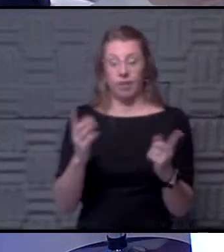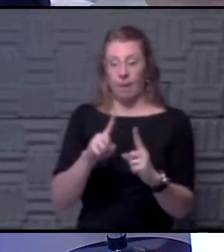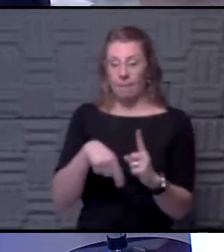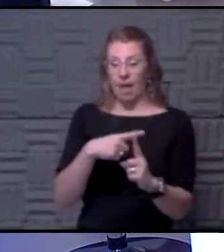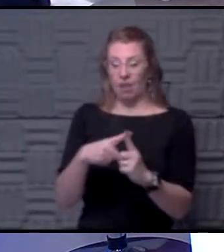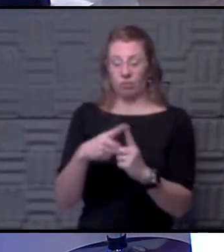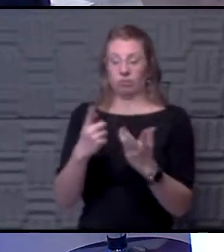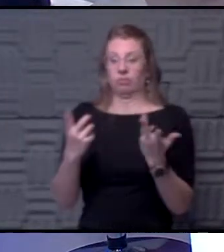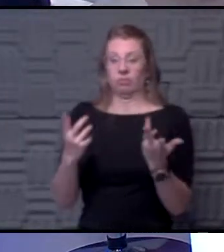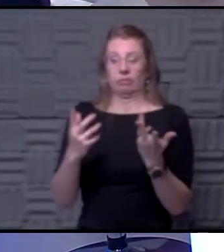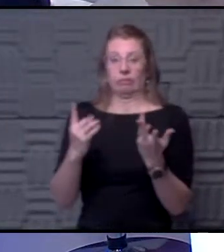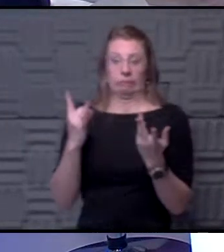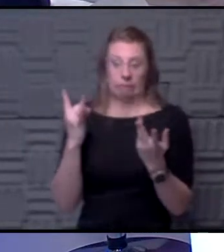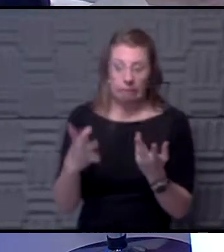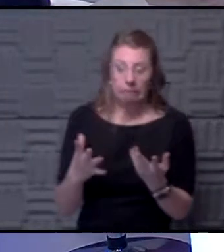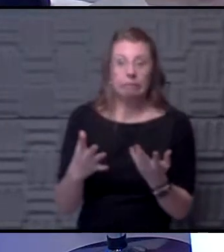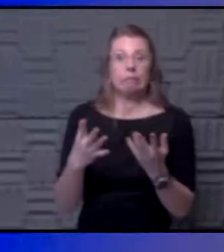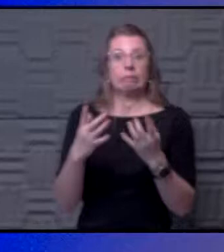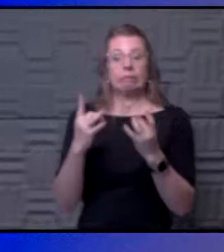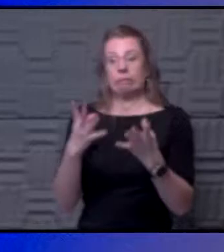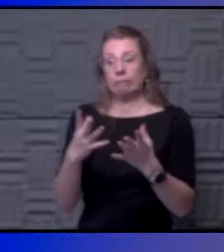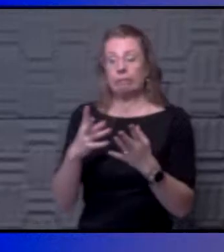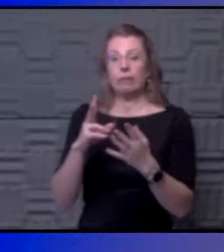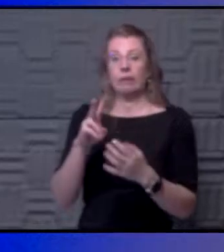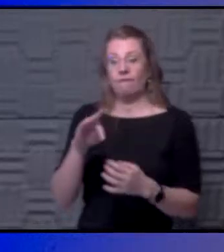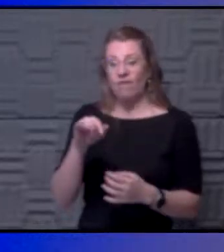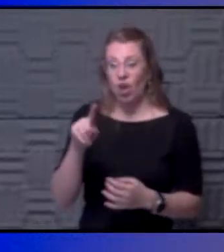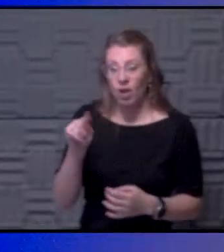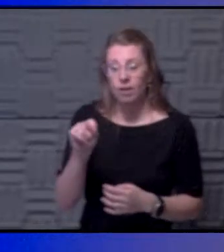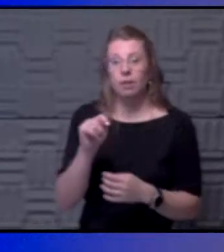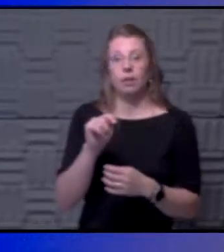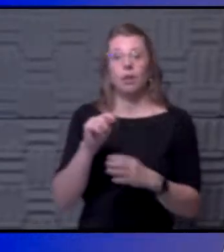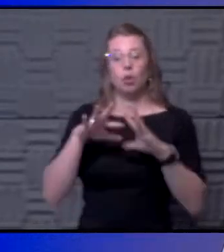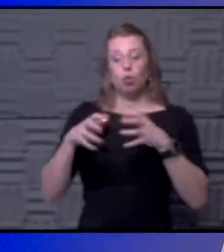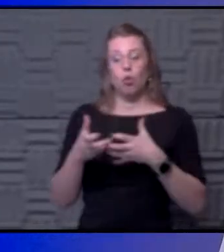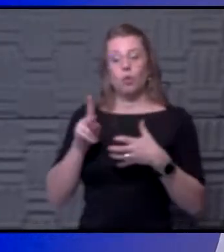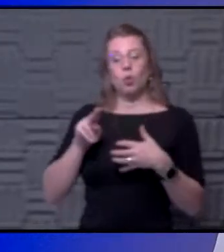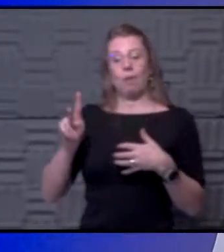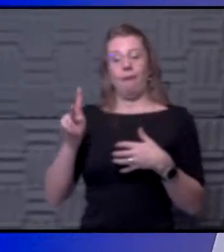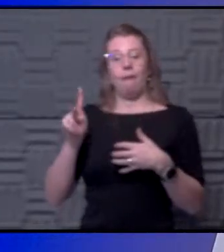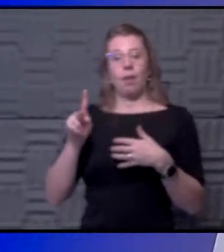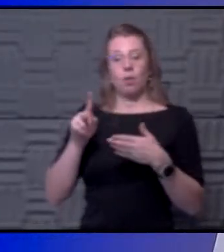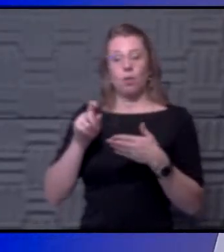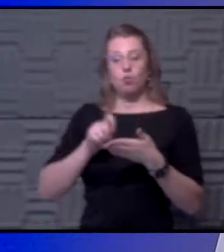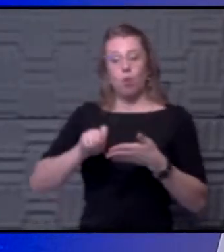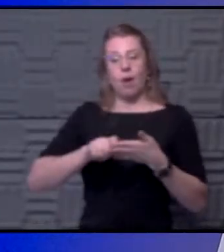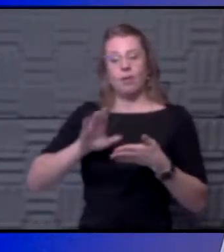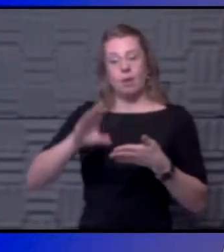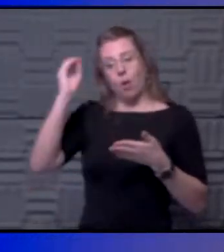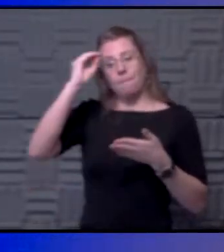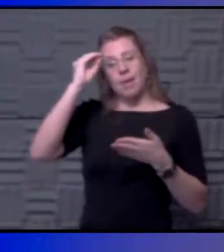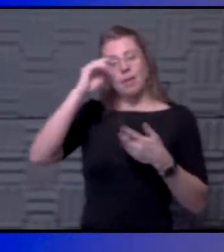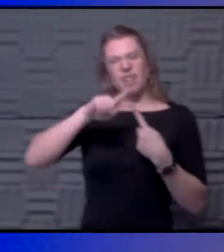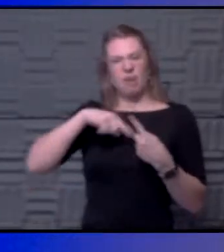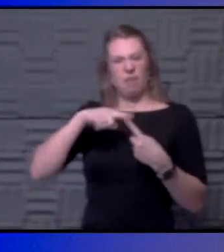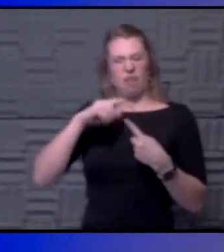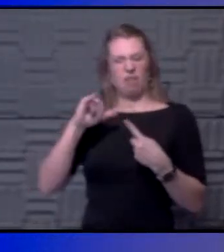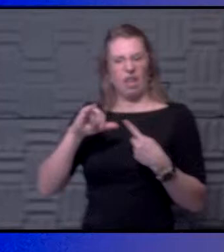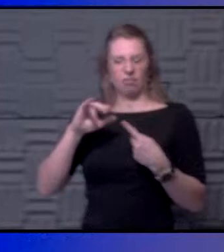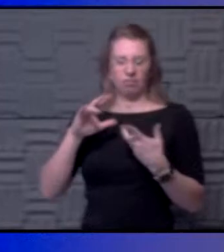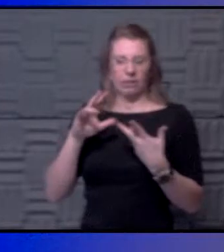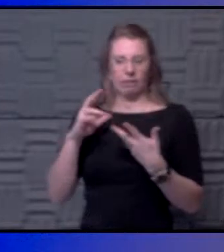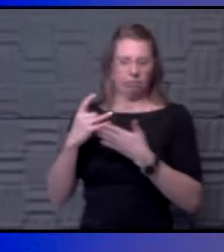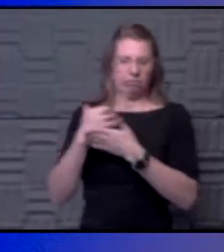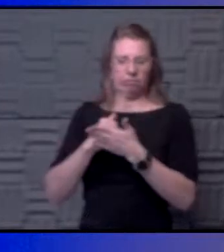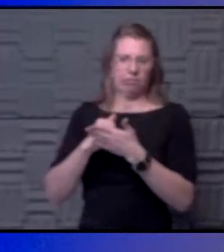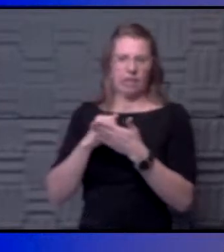lethality and some of those, the group in the UK that writes on their opinion about it, going through all the